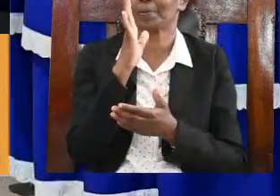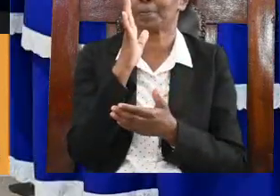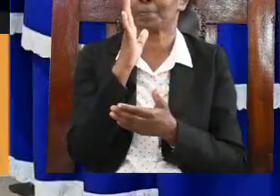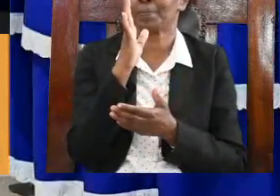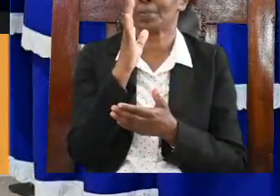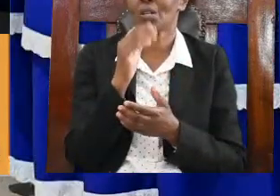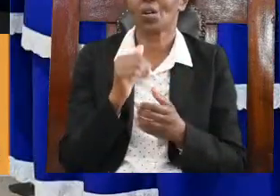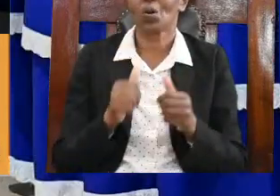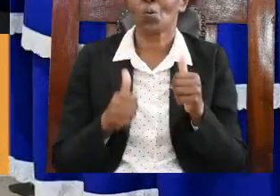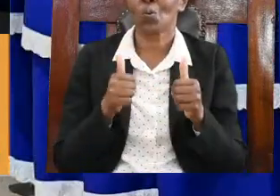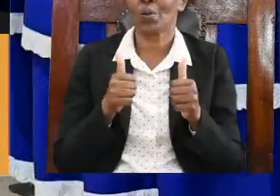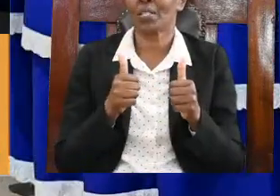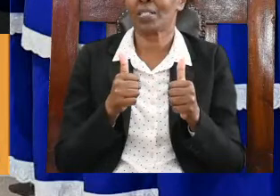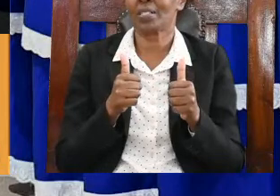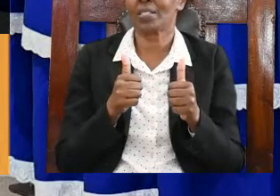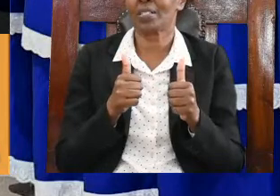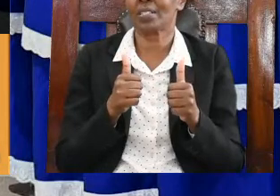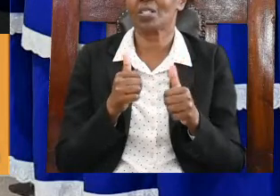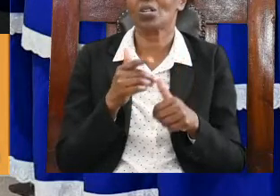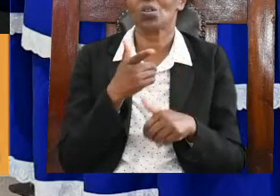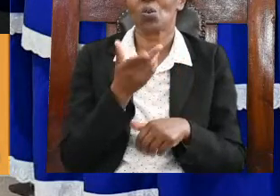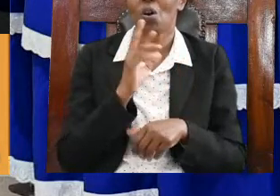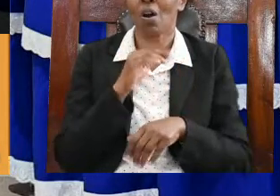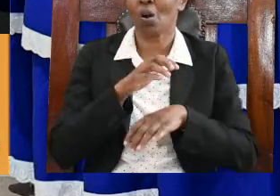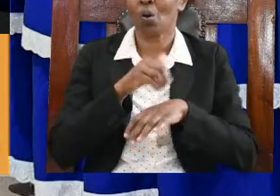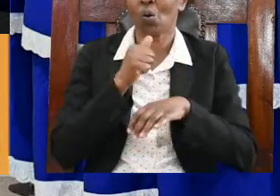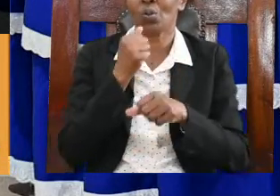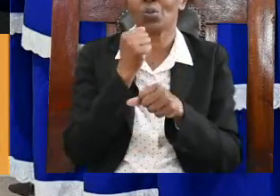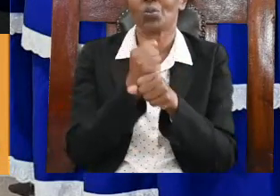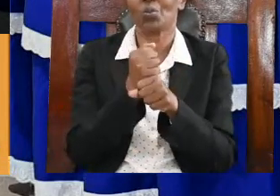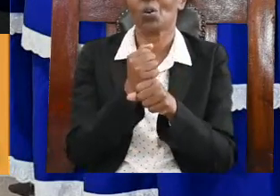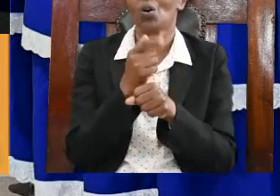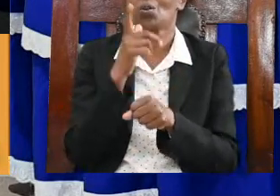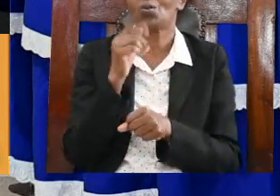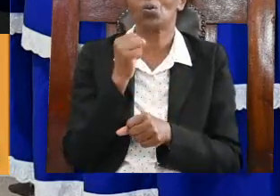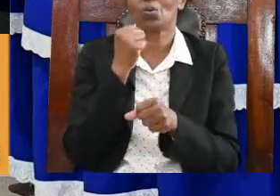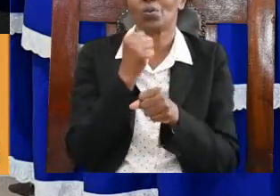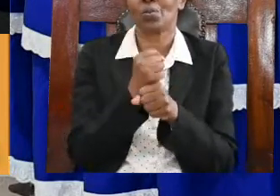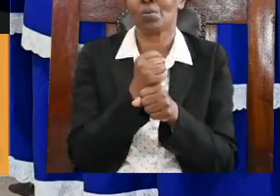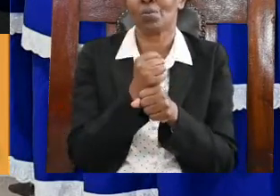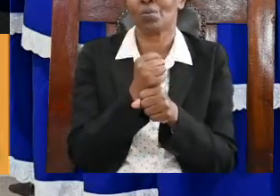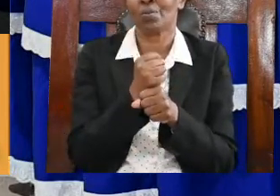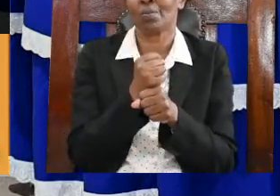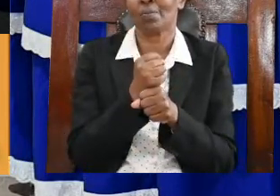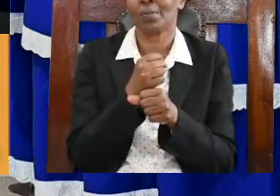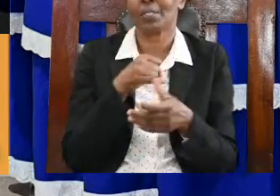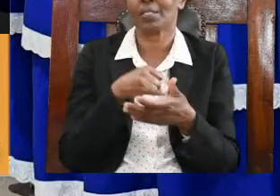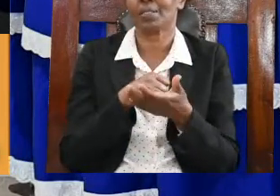ordained goal, that which you are called to do, you will do no matter what.